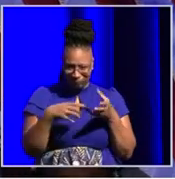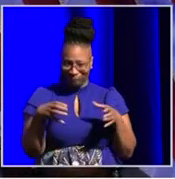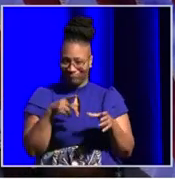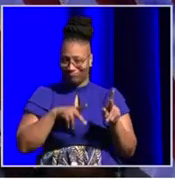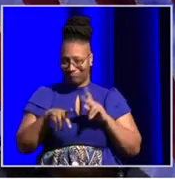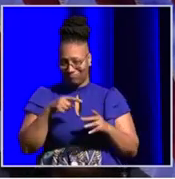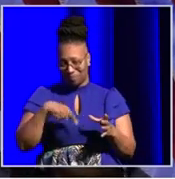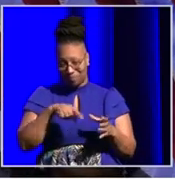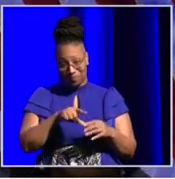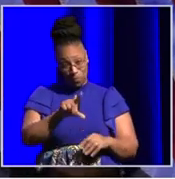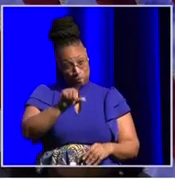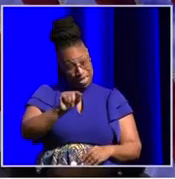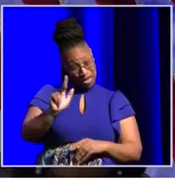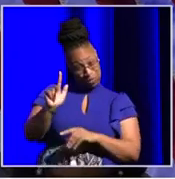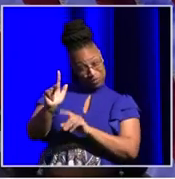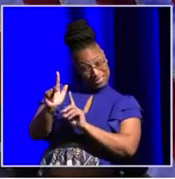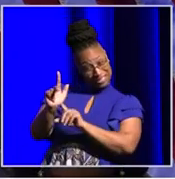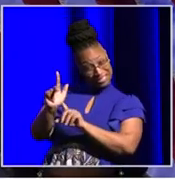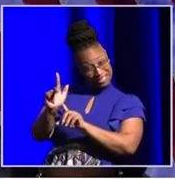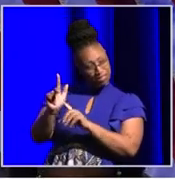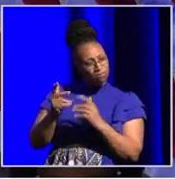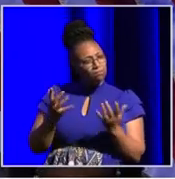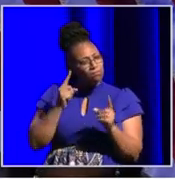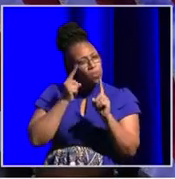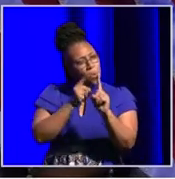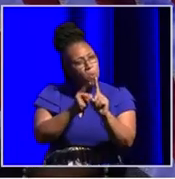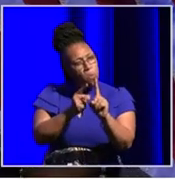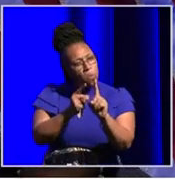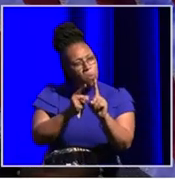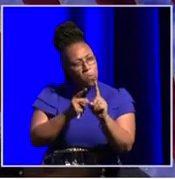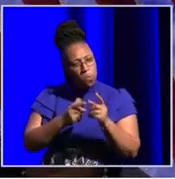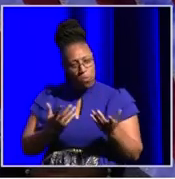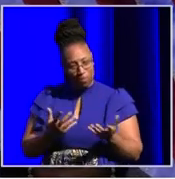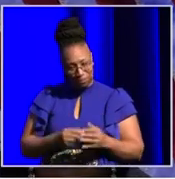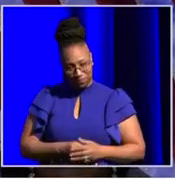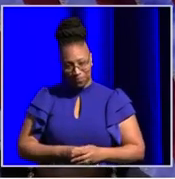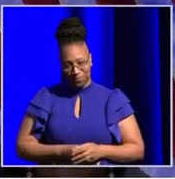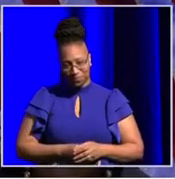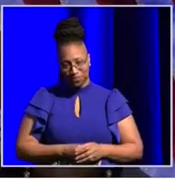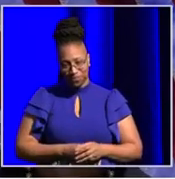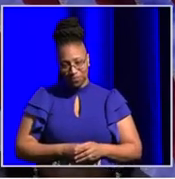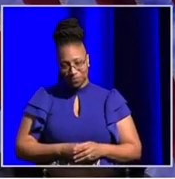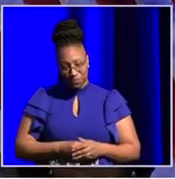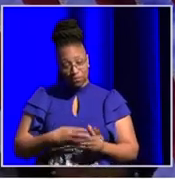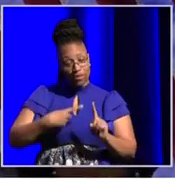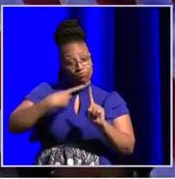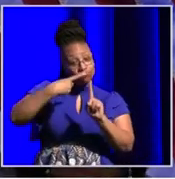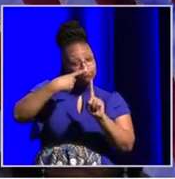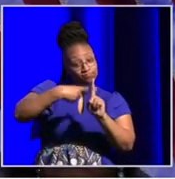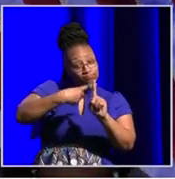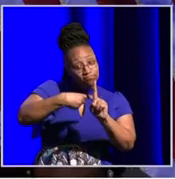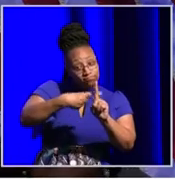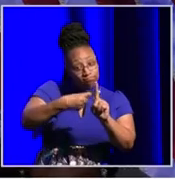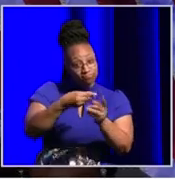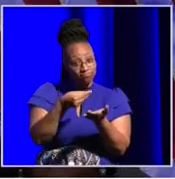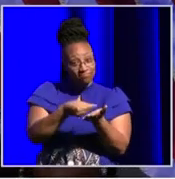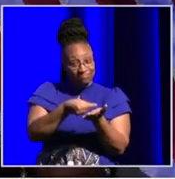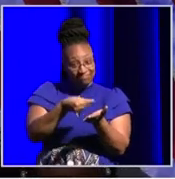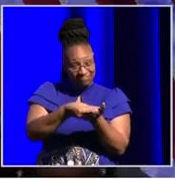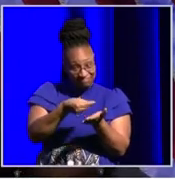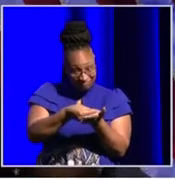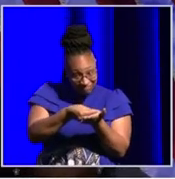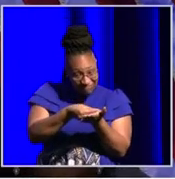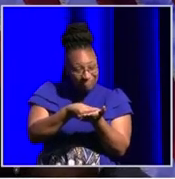out. First, this year, the district will roll out a monthly basic income for tens of thousands of working DC families, putting more than